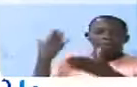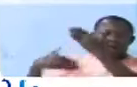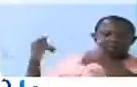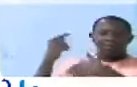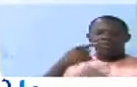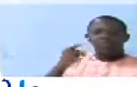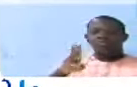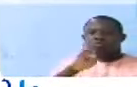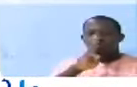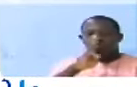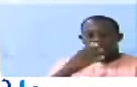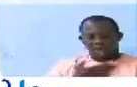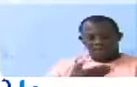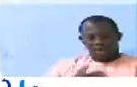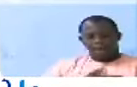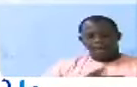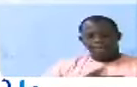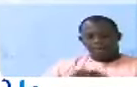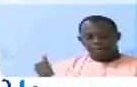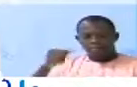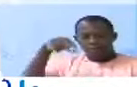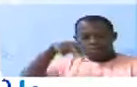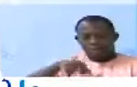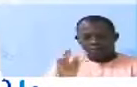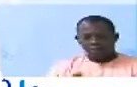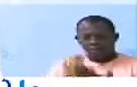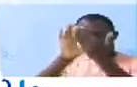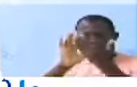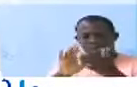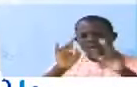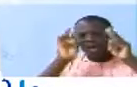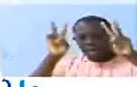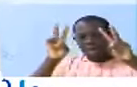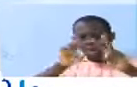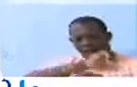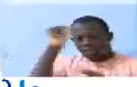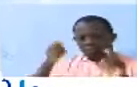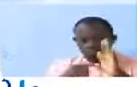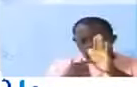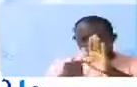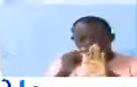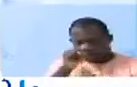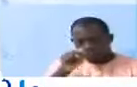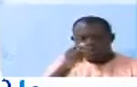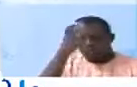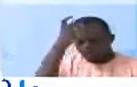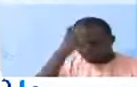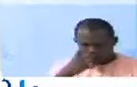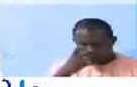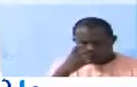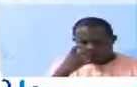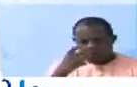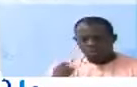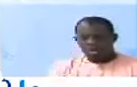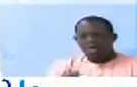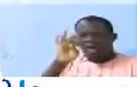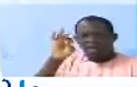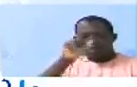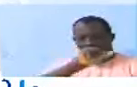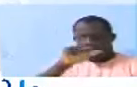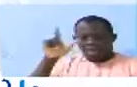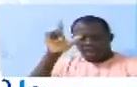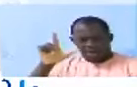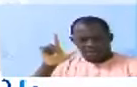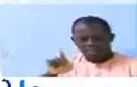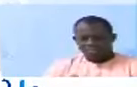Has the daring mind to stand in front of Yaya Jamle to show your displeasure. Ah, follow man ke kejote.